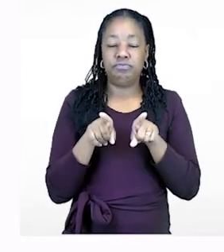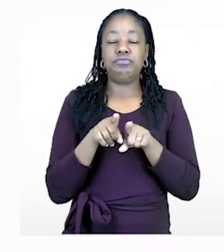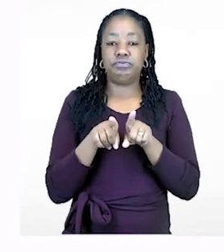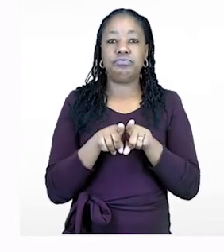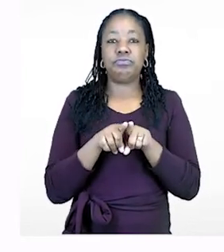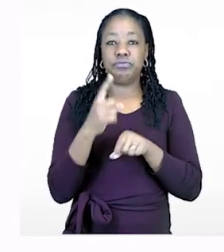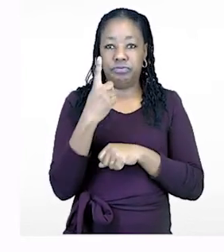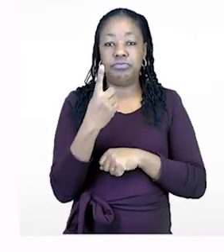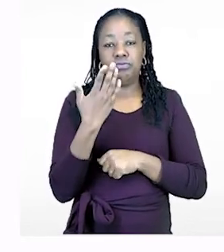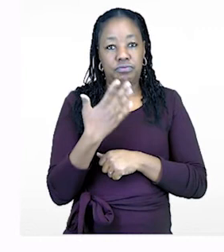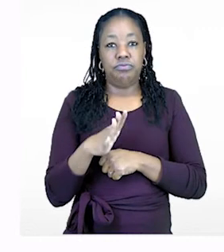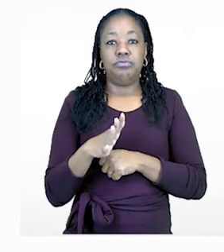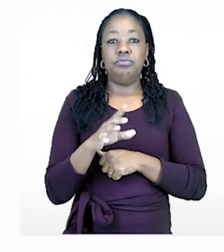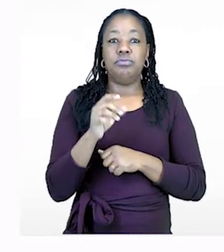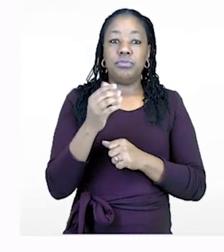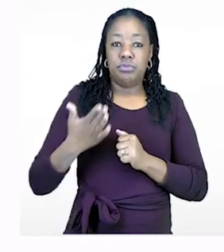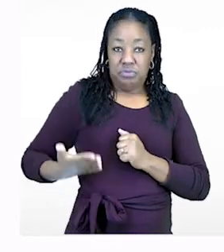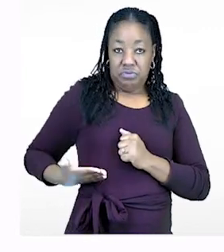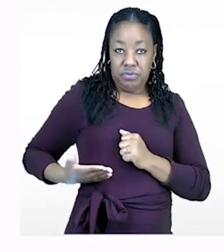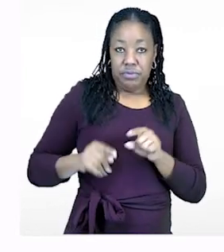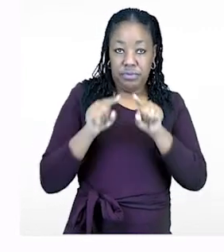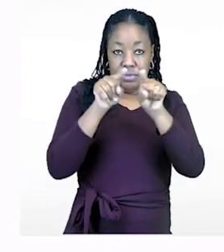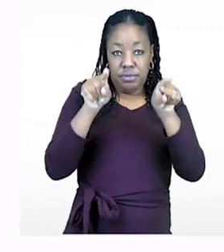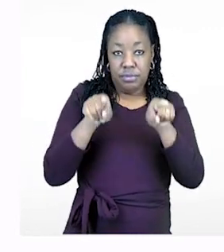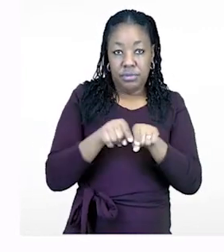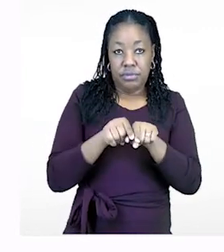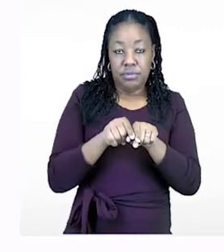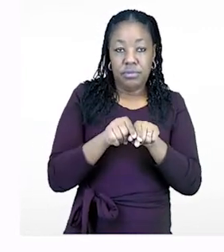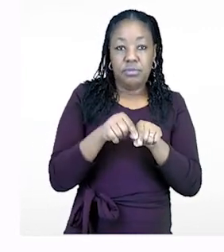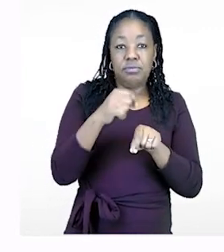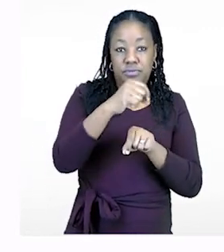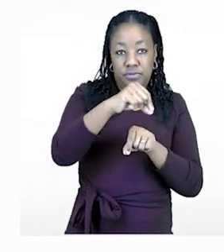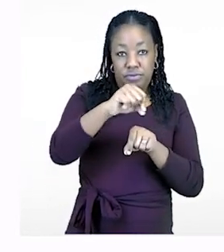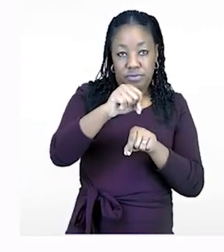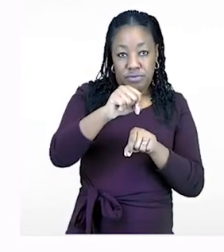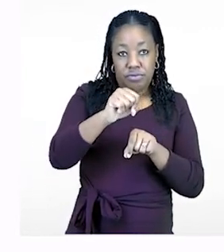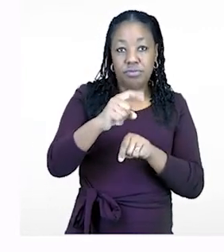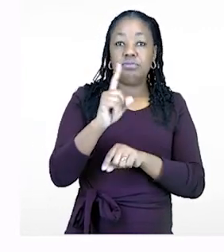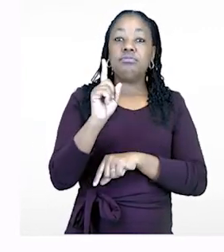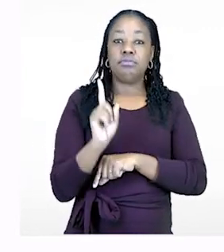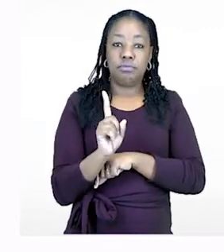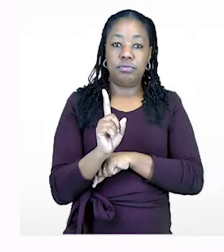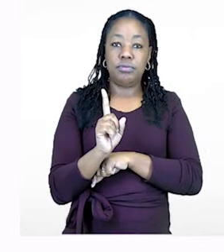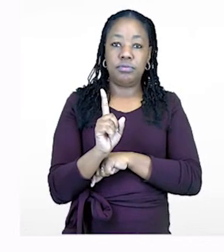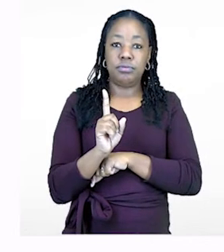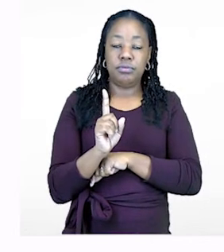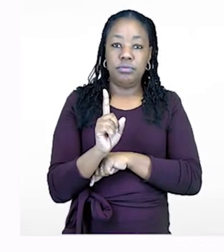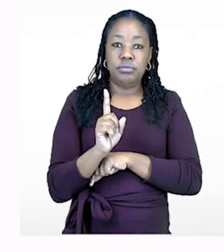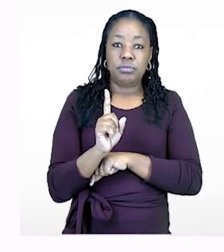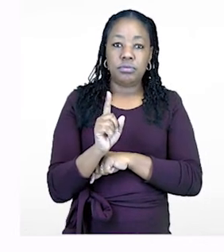I'd like you to write the number 1 in the box next to the chair underneath. Well